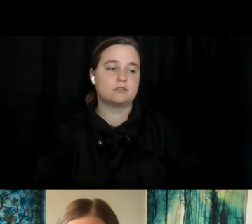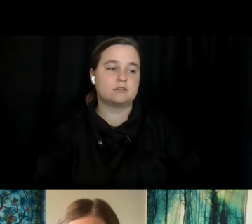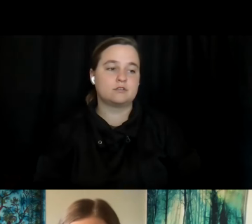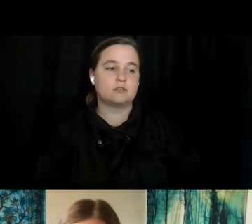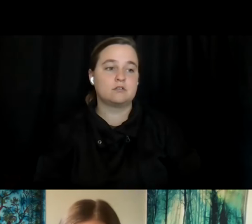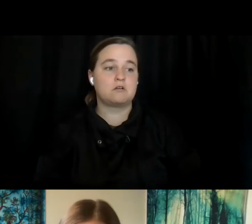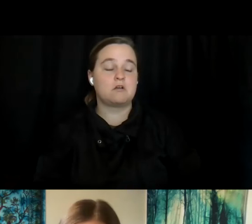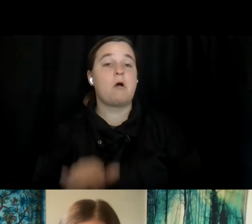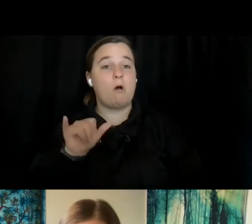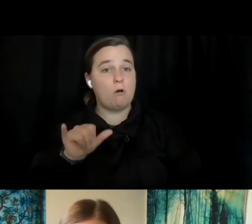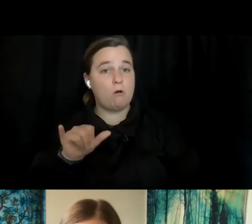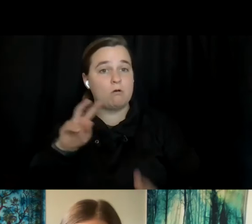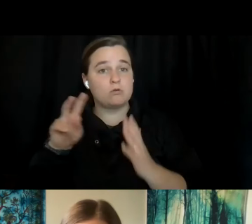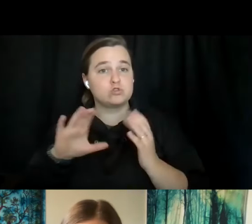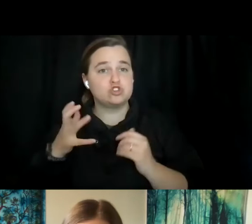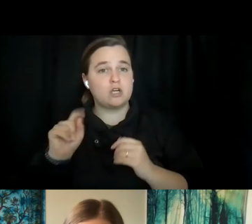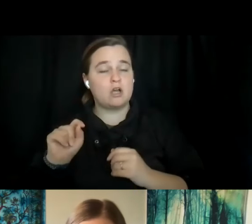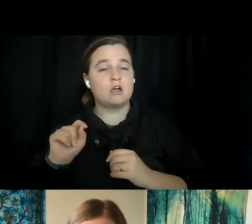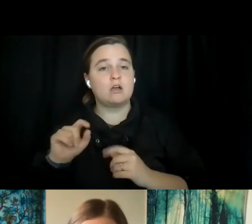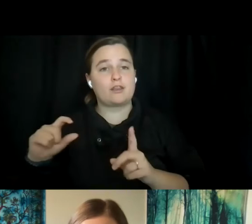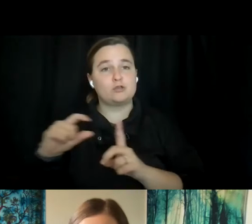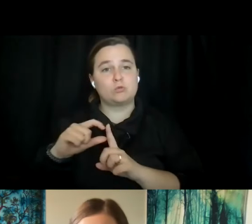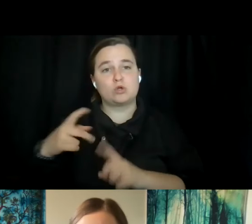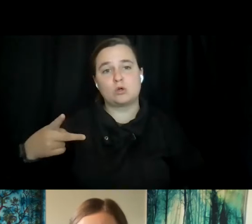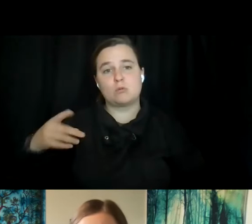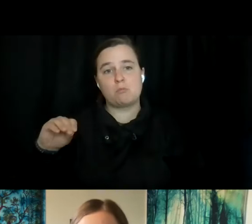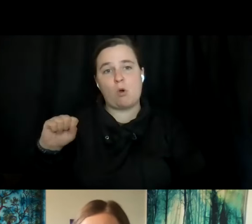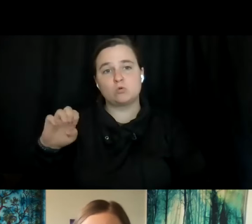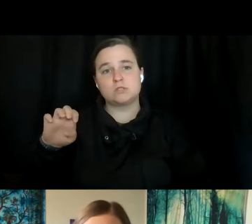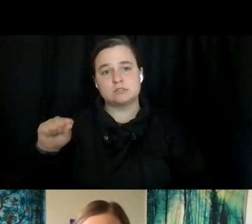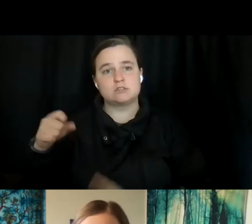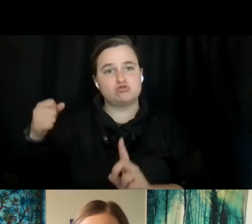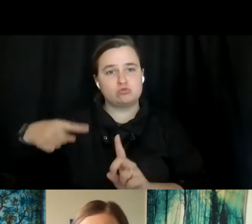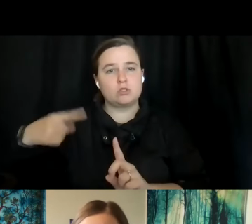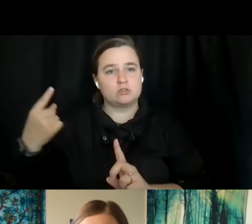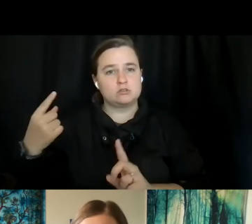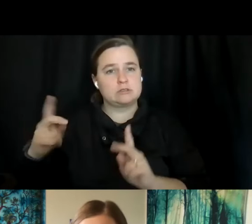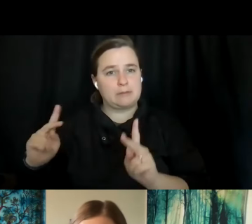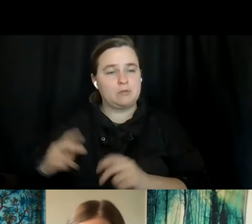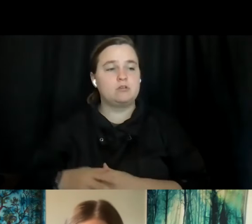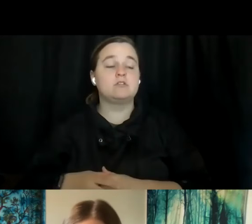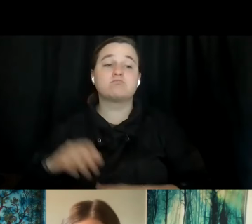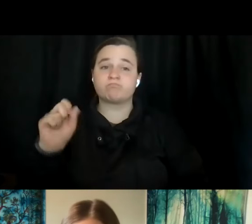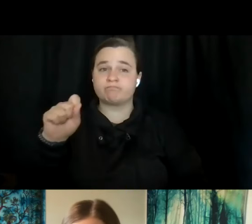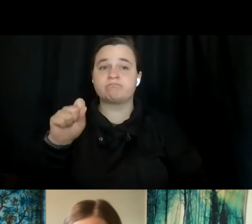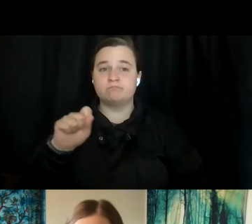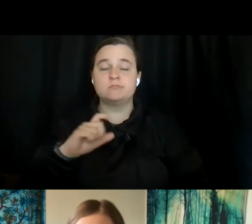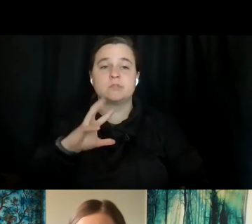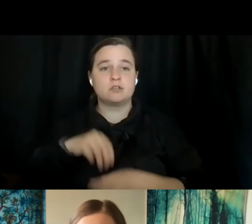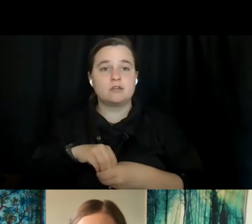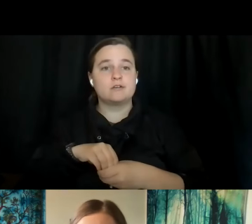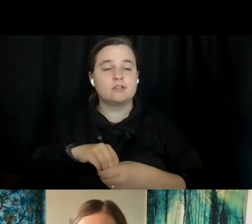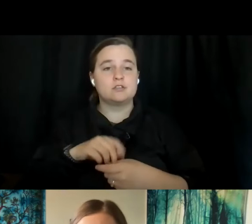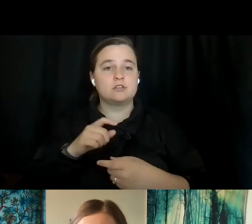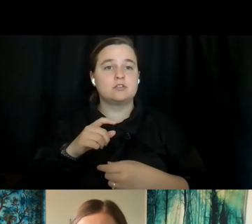Oh, poses triggering for some. Yeah, that is a part of trauma sensitive yoga in terms of